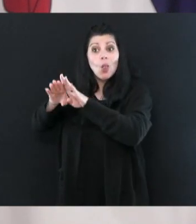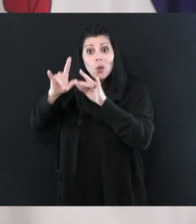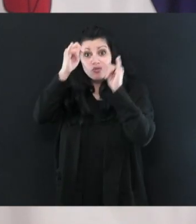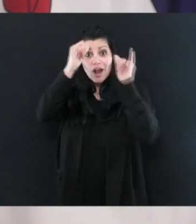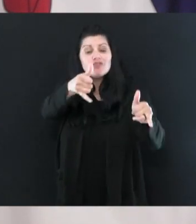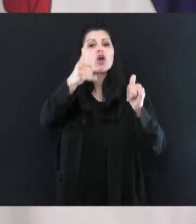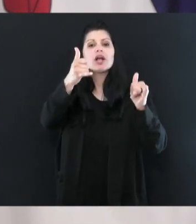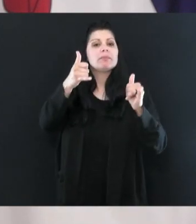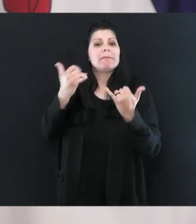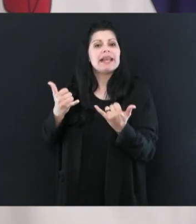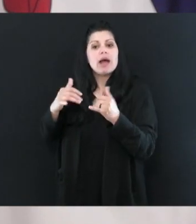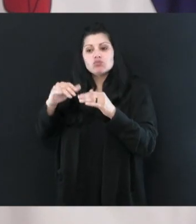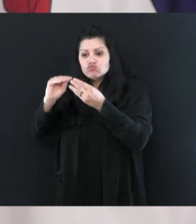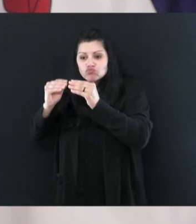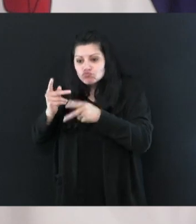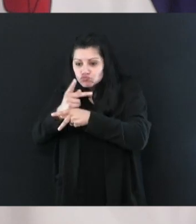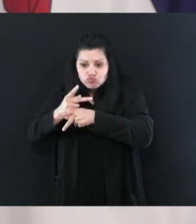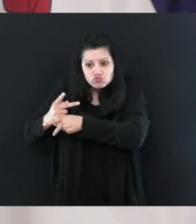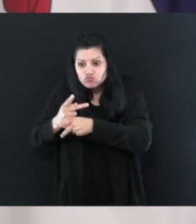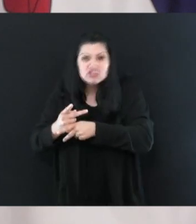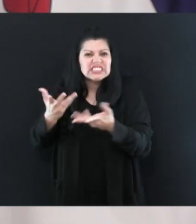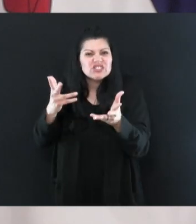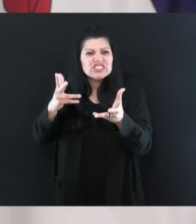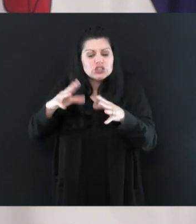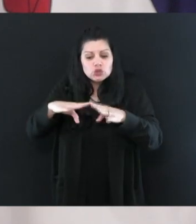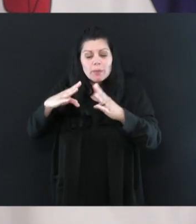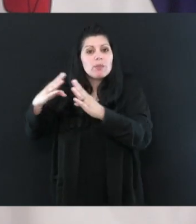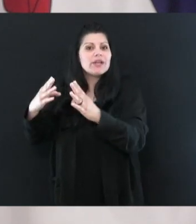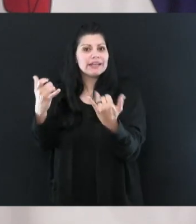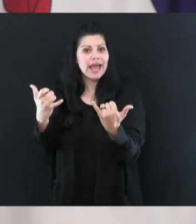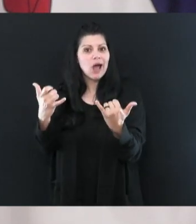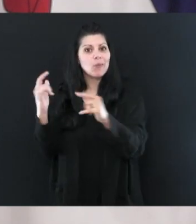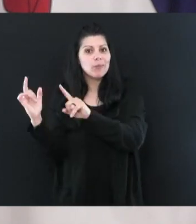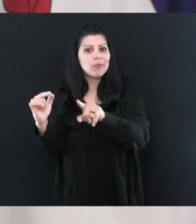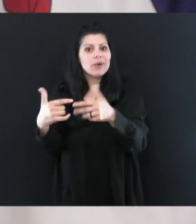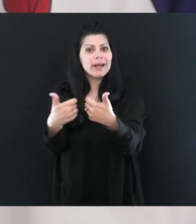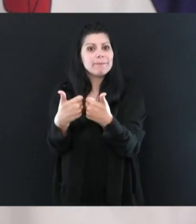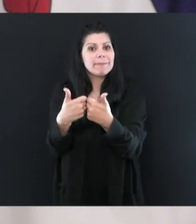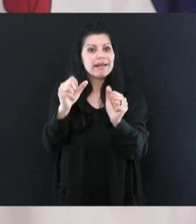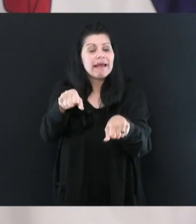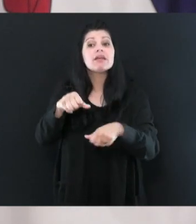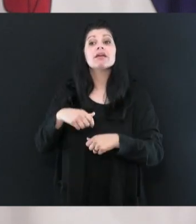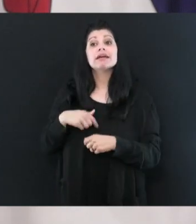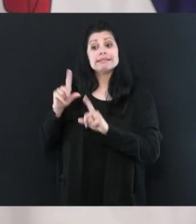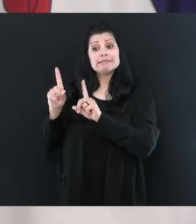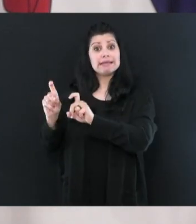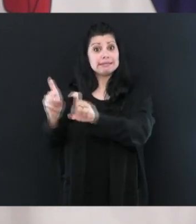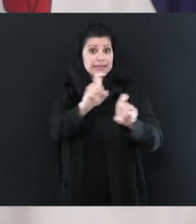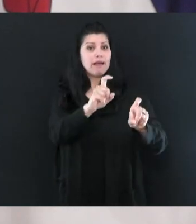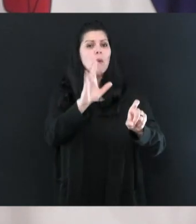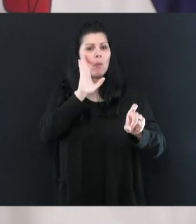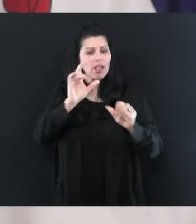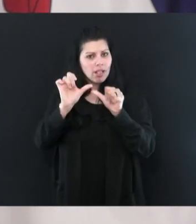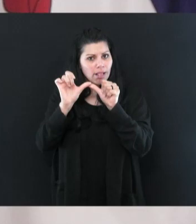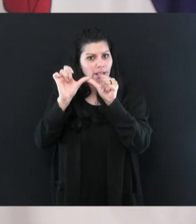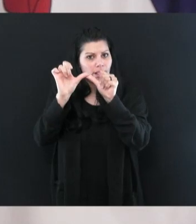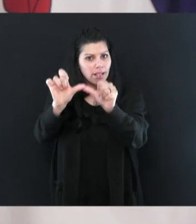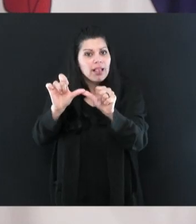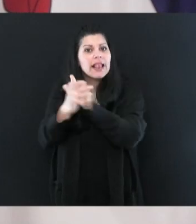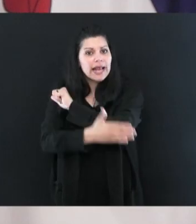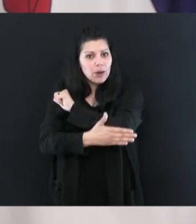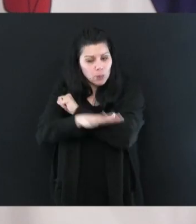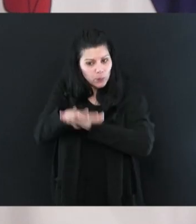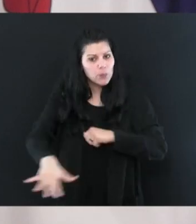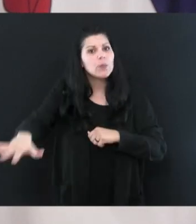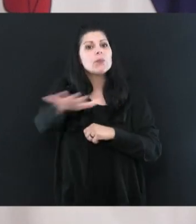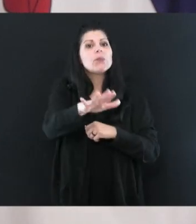our testing in Kanawha County. We're going to keep it up in any of our counties. And you see, Mark, at the bottom line of the whole thing